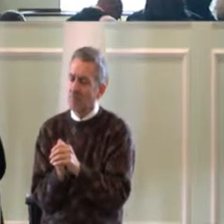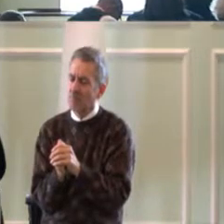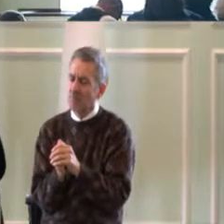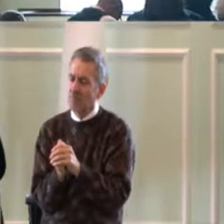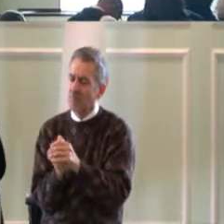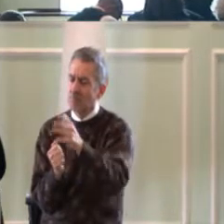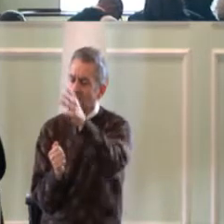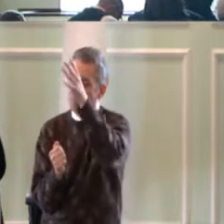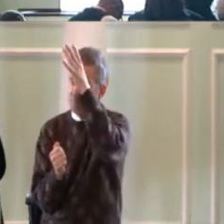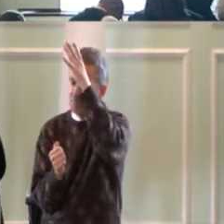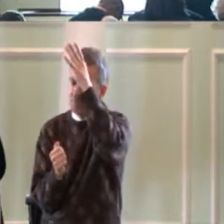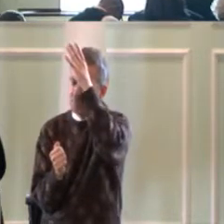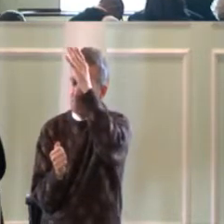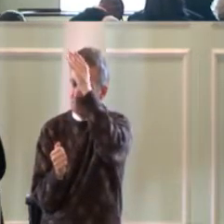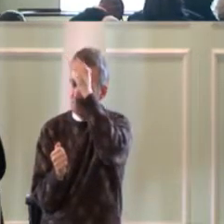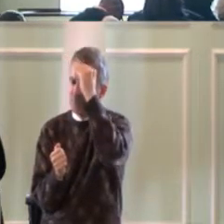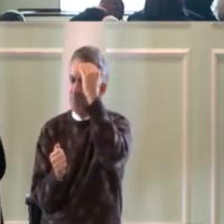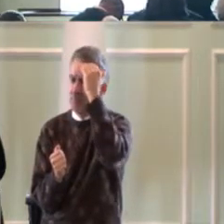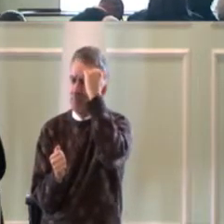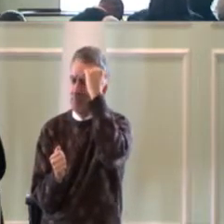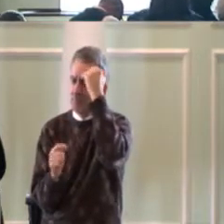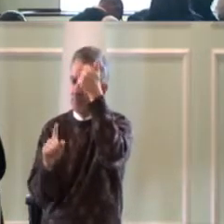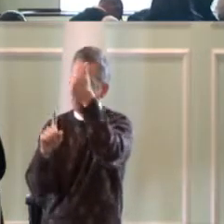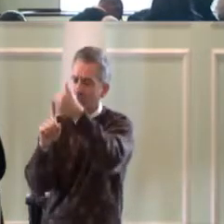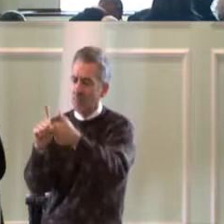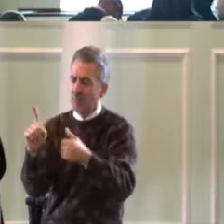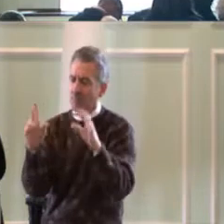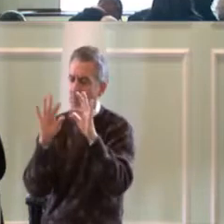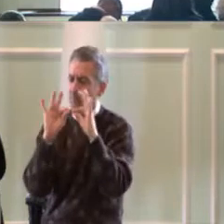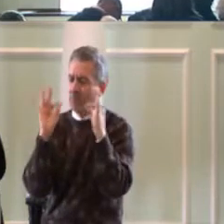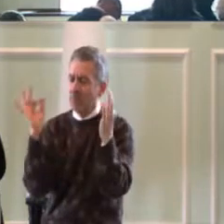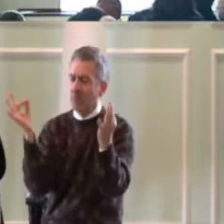Father, you're aware of every family represented here.